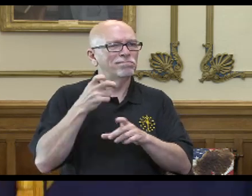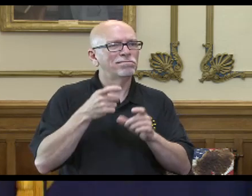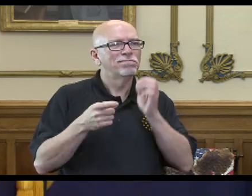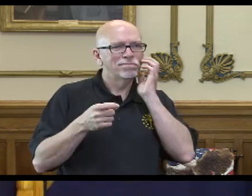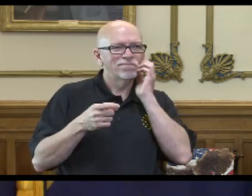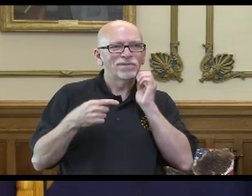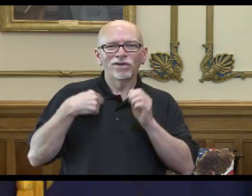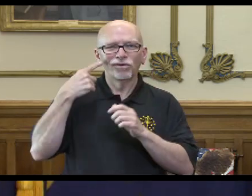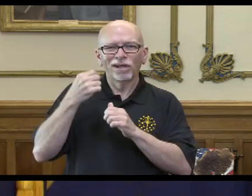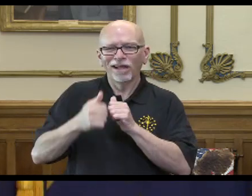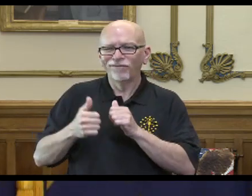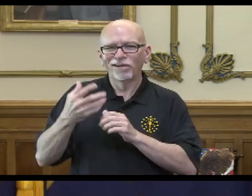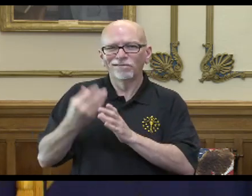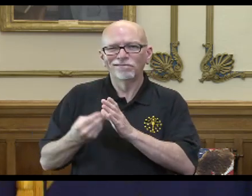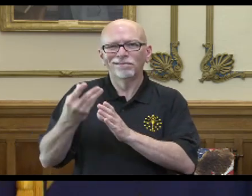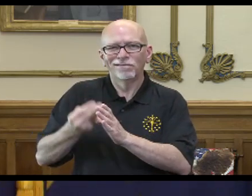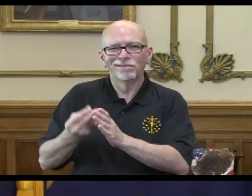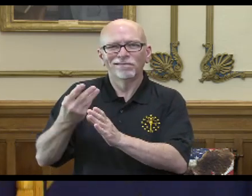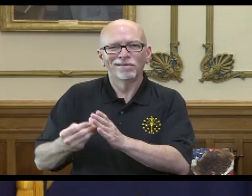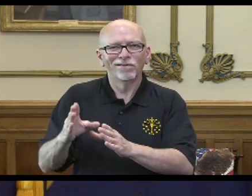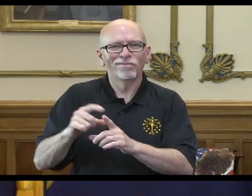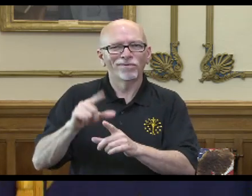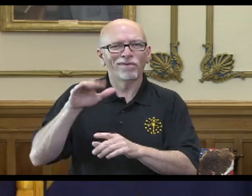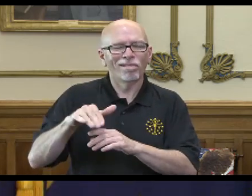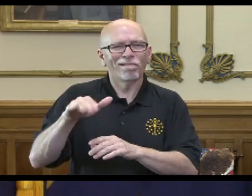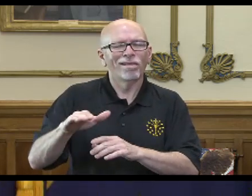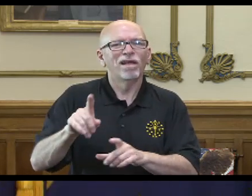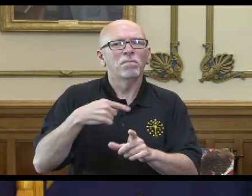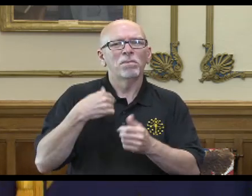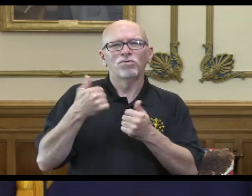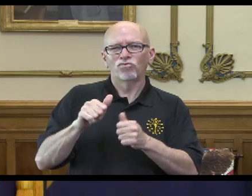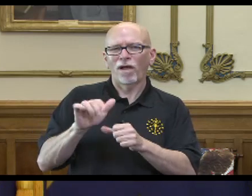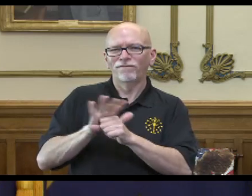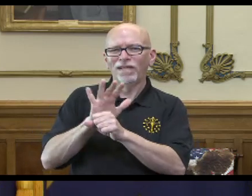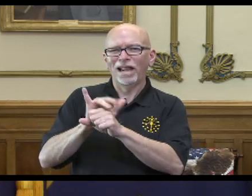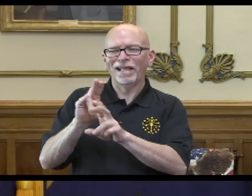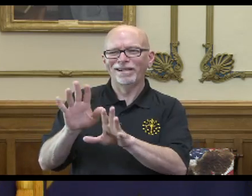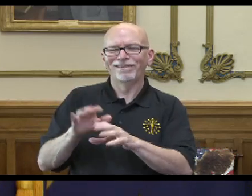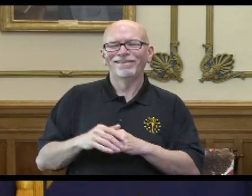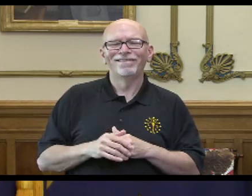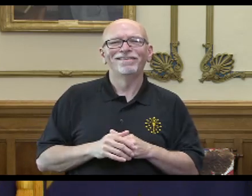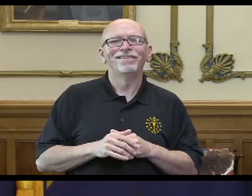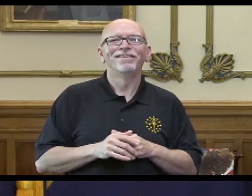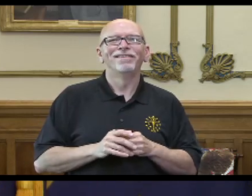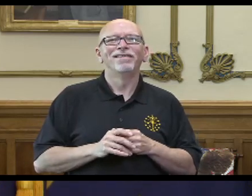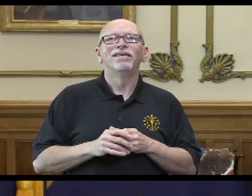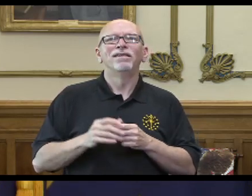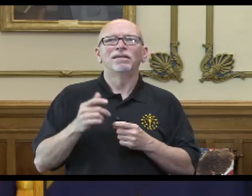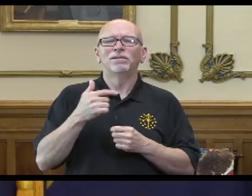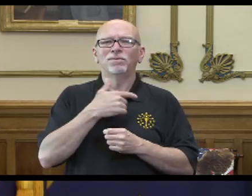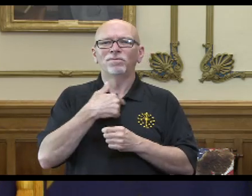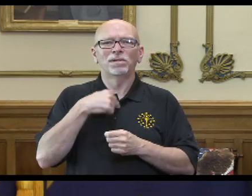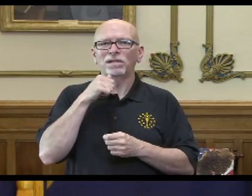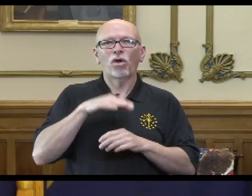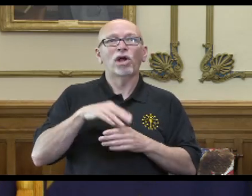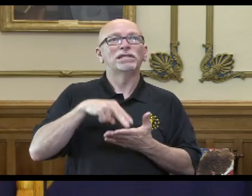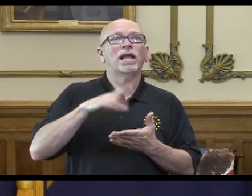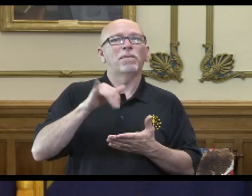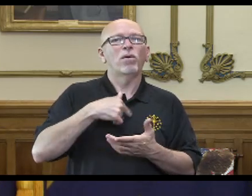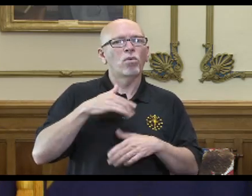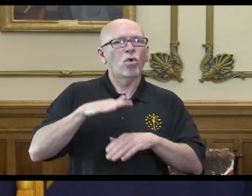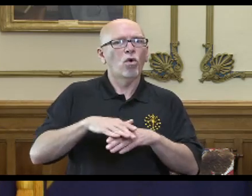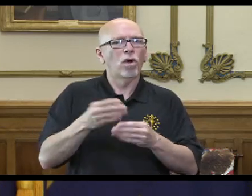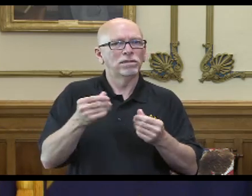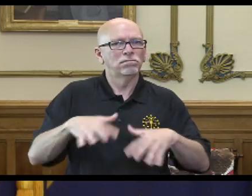I heard about every third word you said, Dan, but I'm going to try to fill in the blanks. We are not just on standby, we're on the